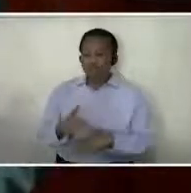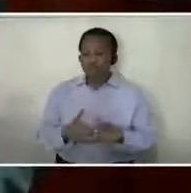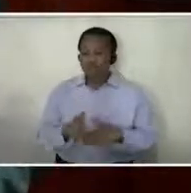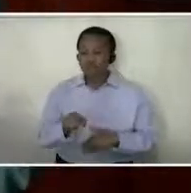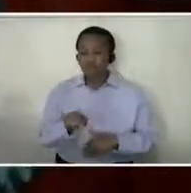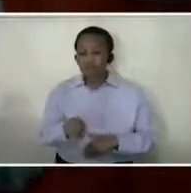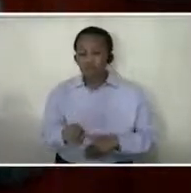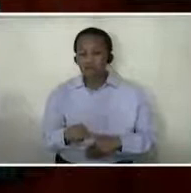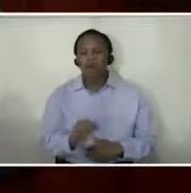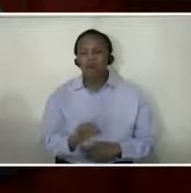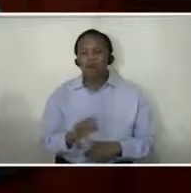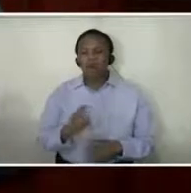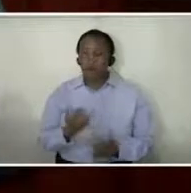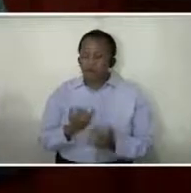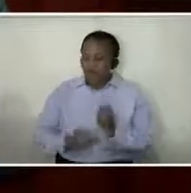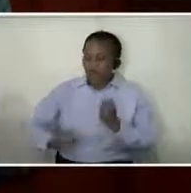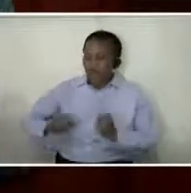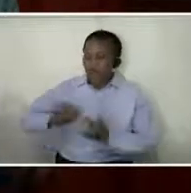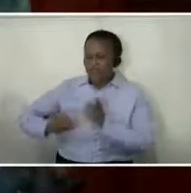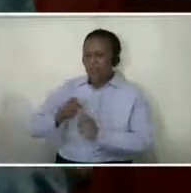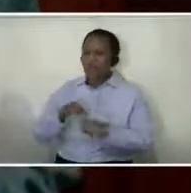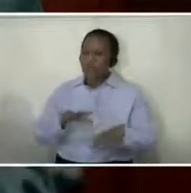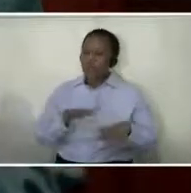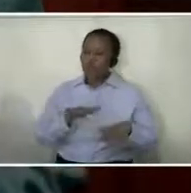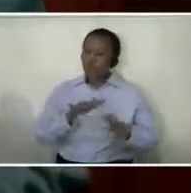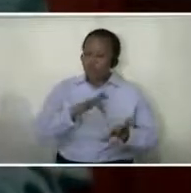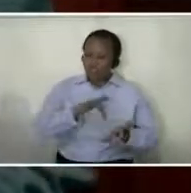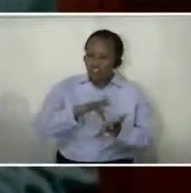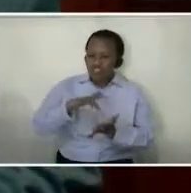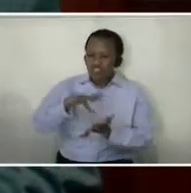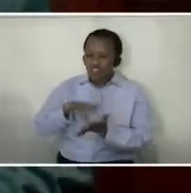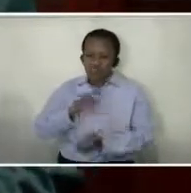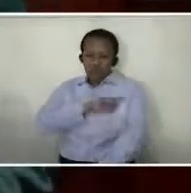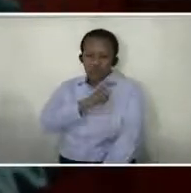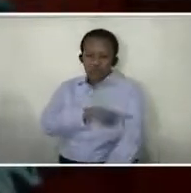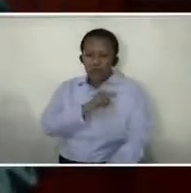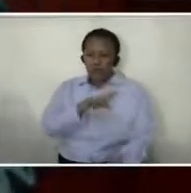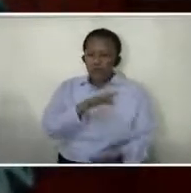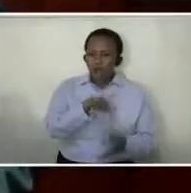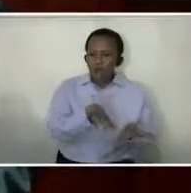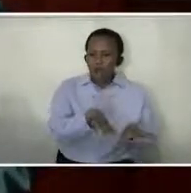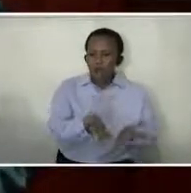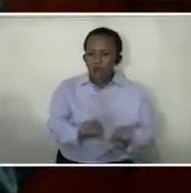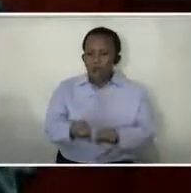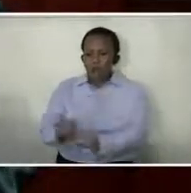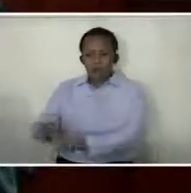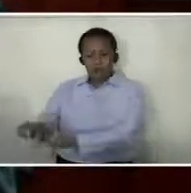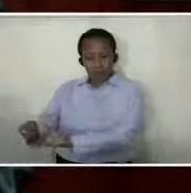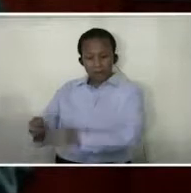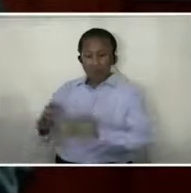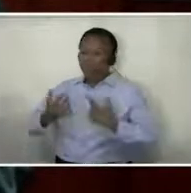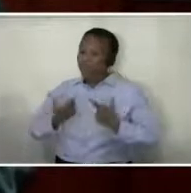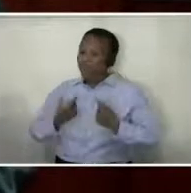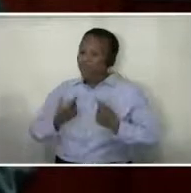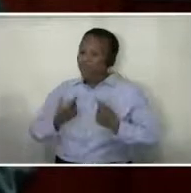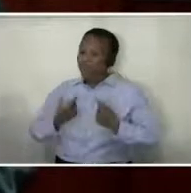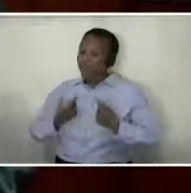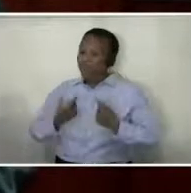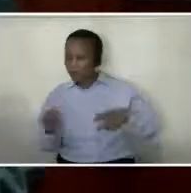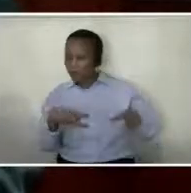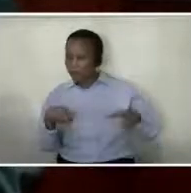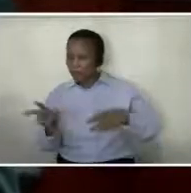and individuals who are occupying positions of power are preoccupied by looting government